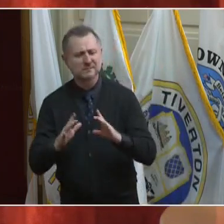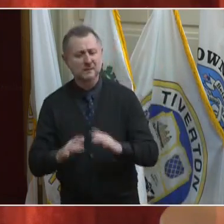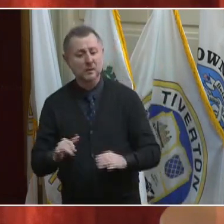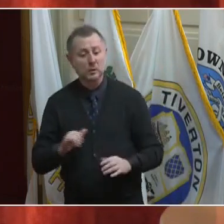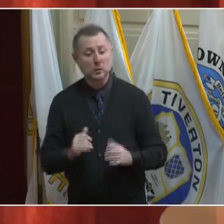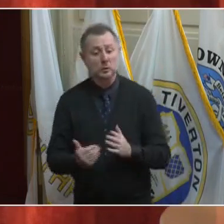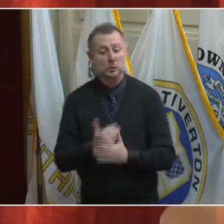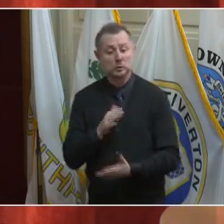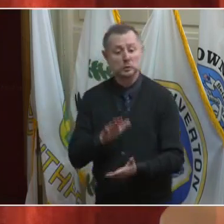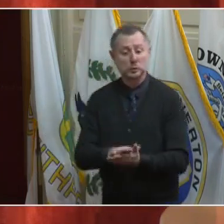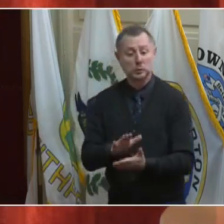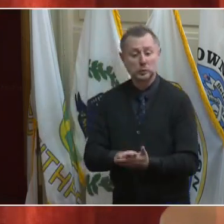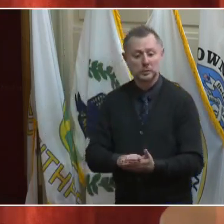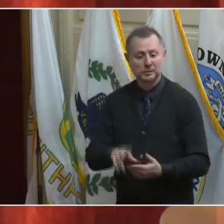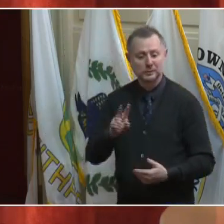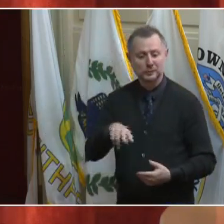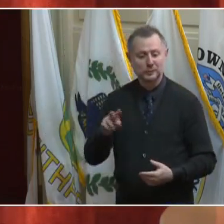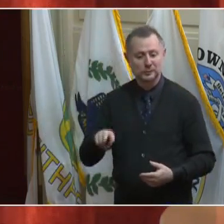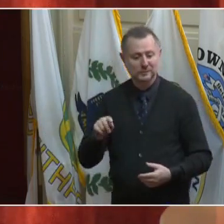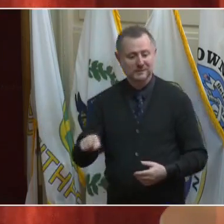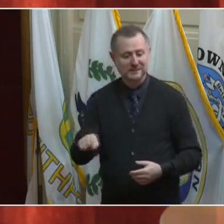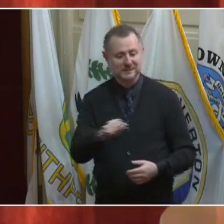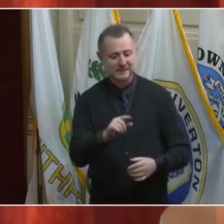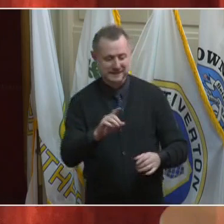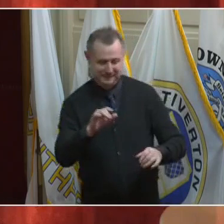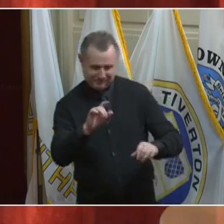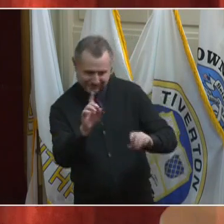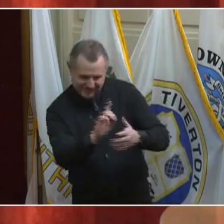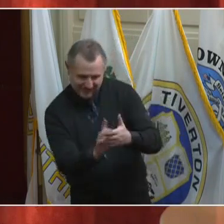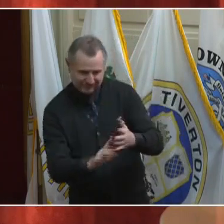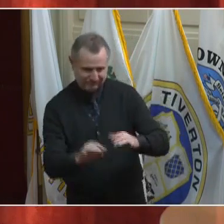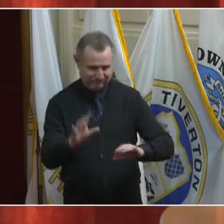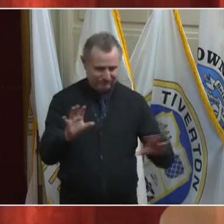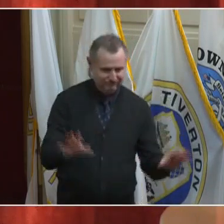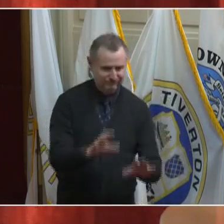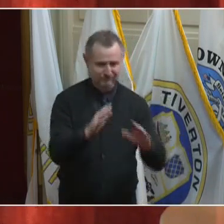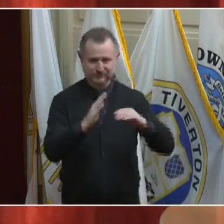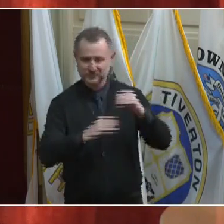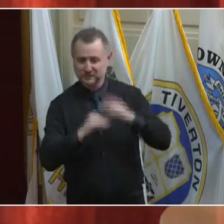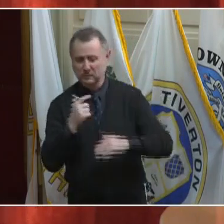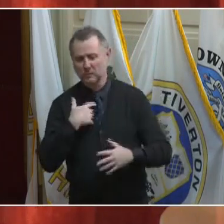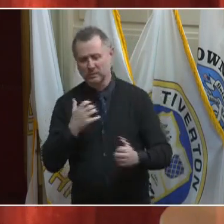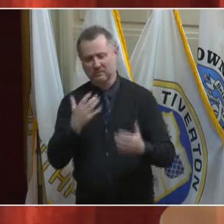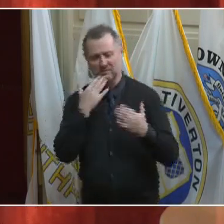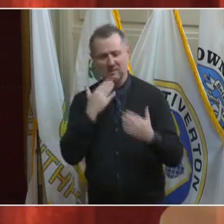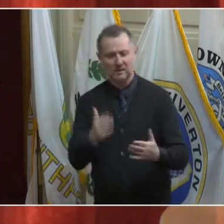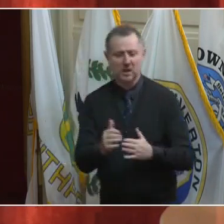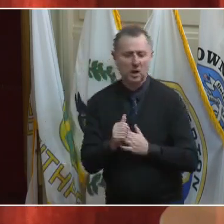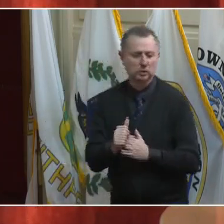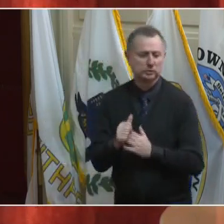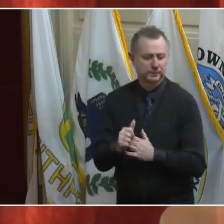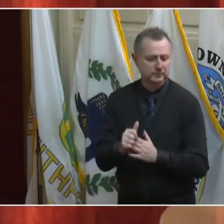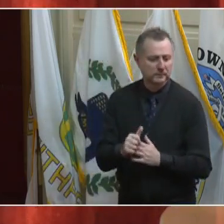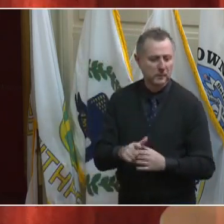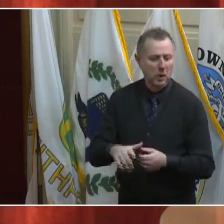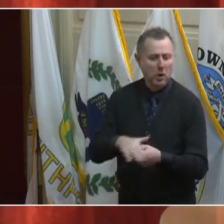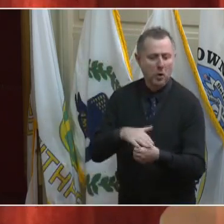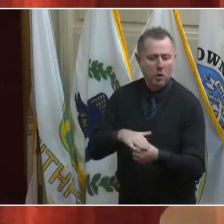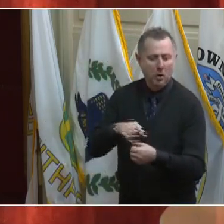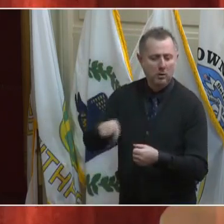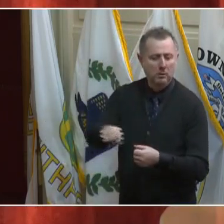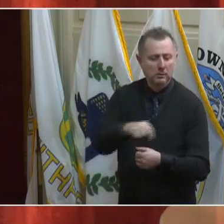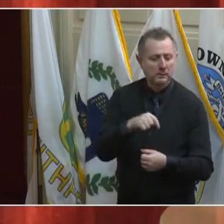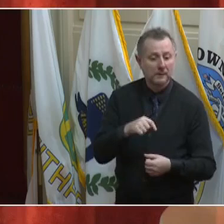projects are currently under design or construction. I want to thank the leadership at the local level, our